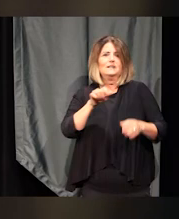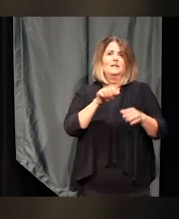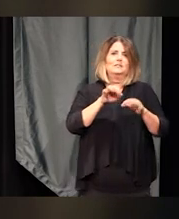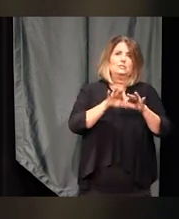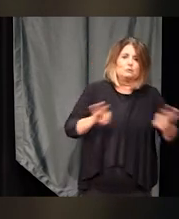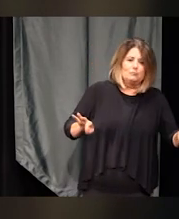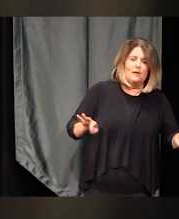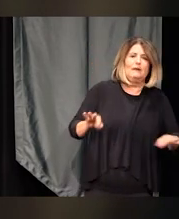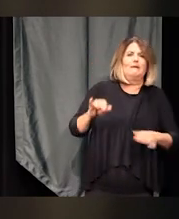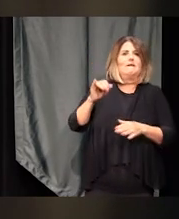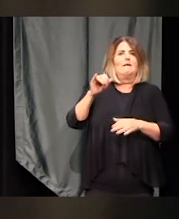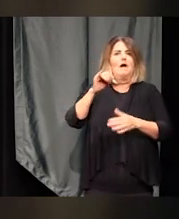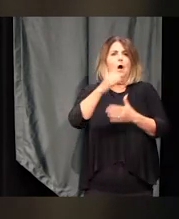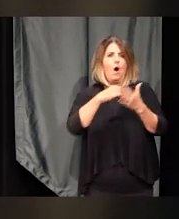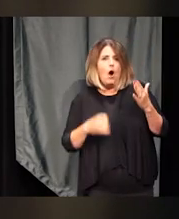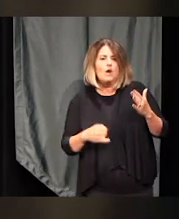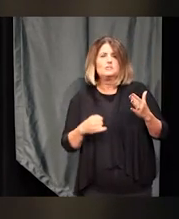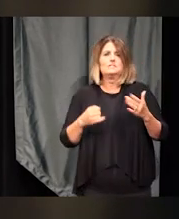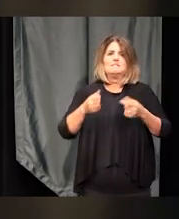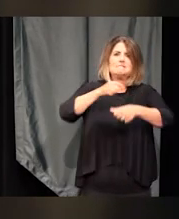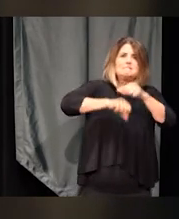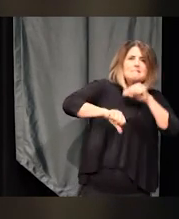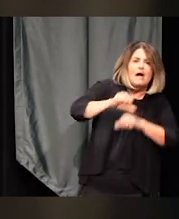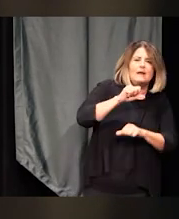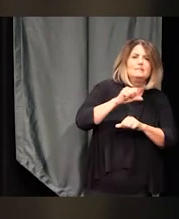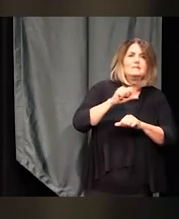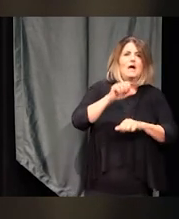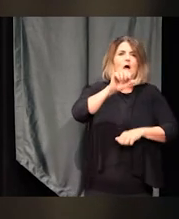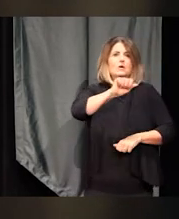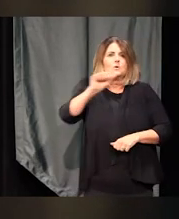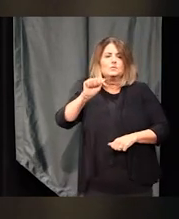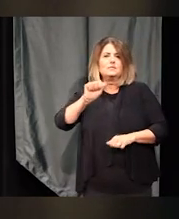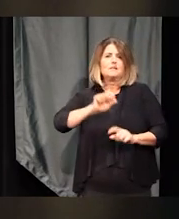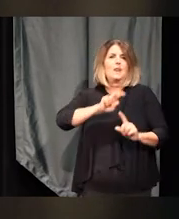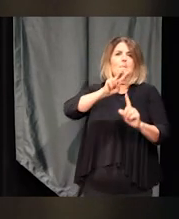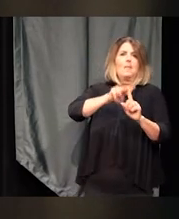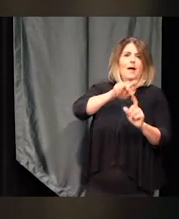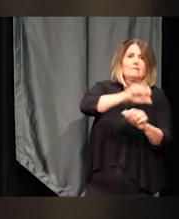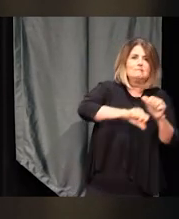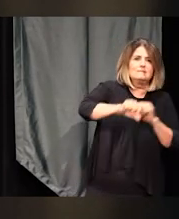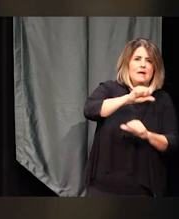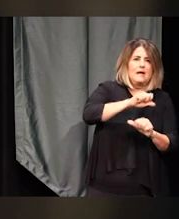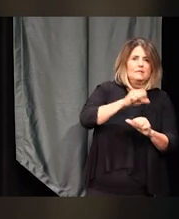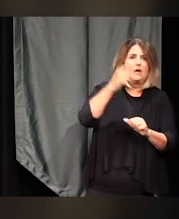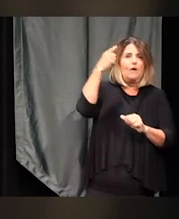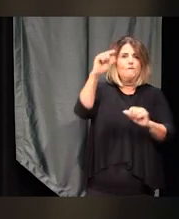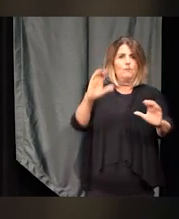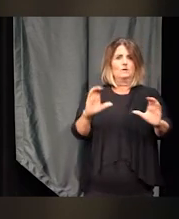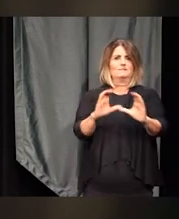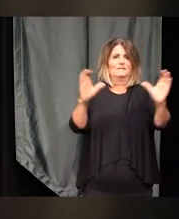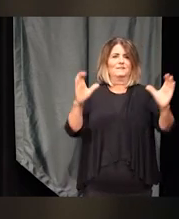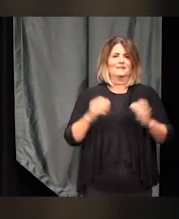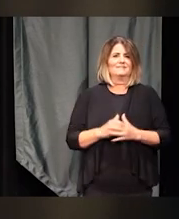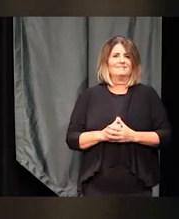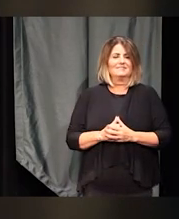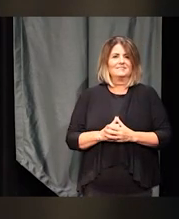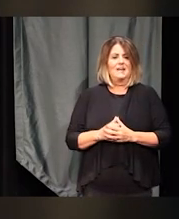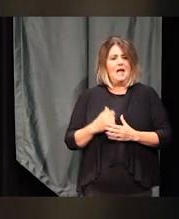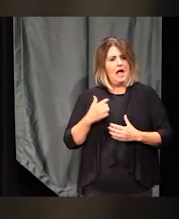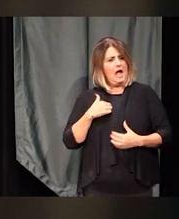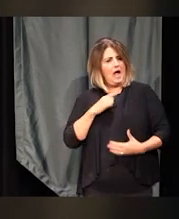in Arts, Associate in Science, Associate in Applied Science, and for the